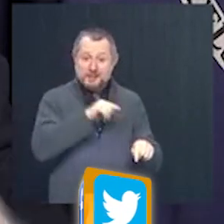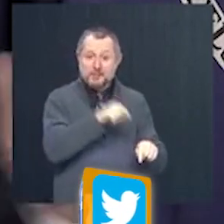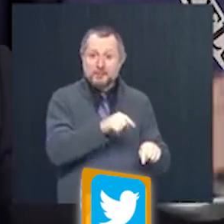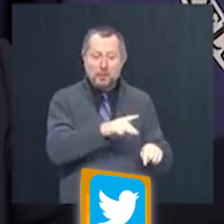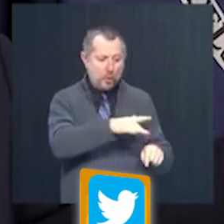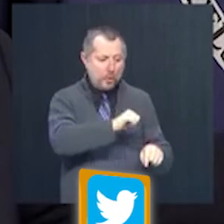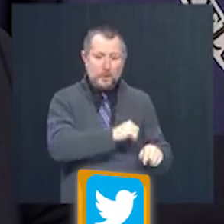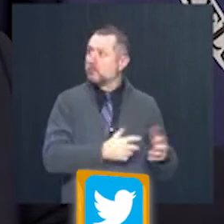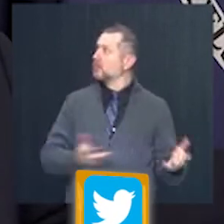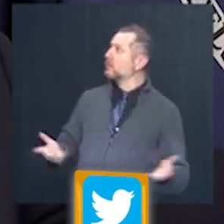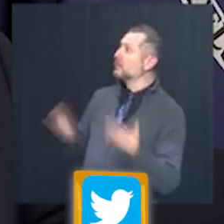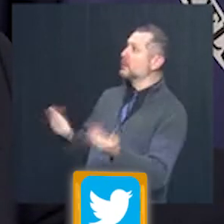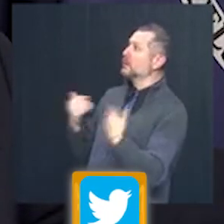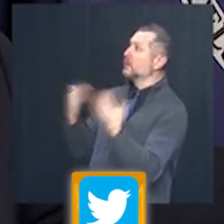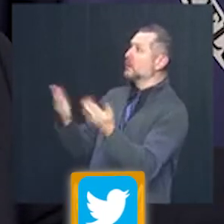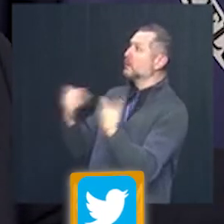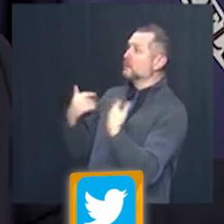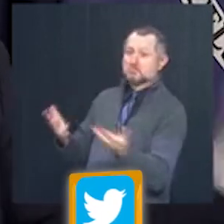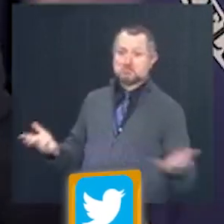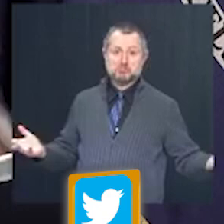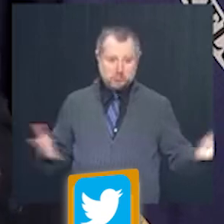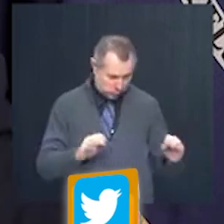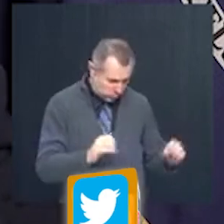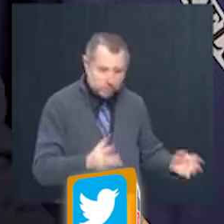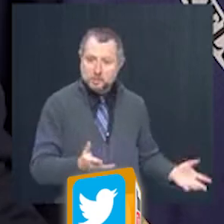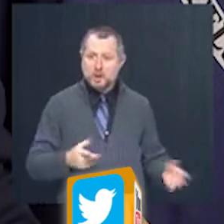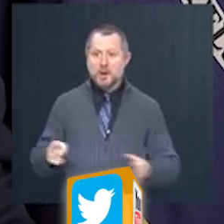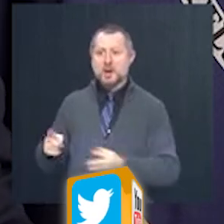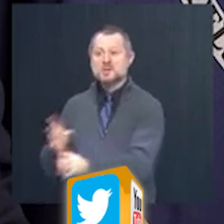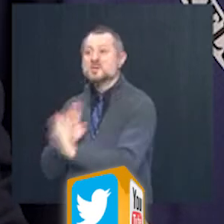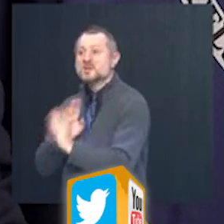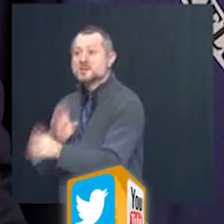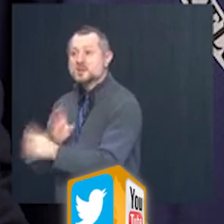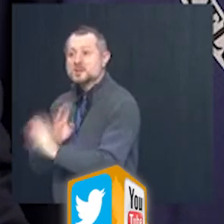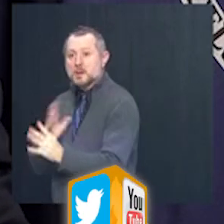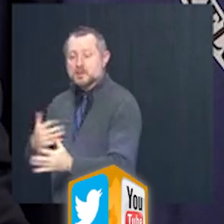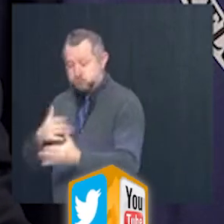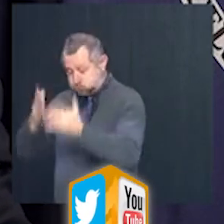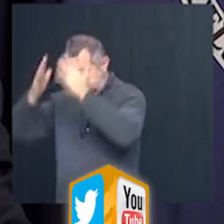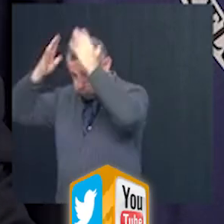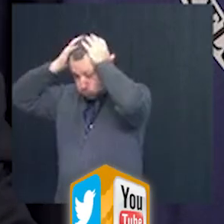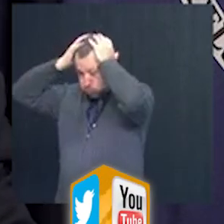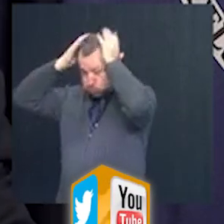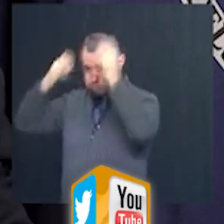than sending people to the sister hospitals, they just sat there and got overwhelmed.